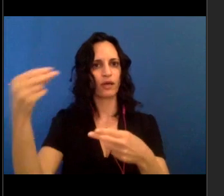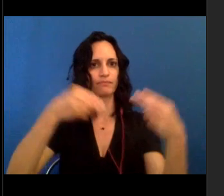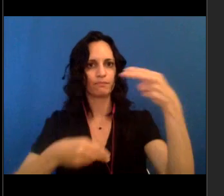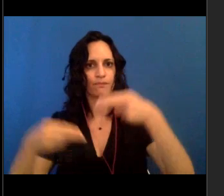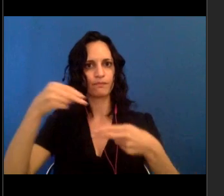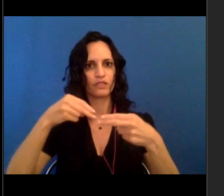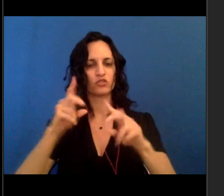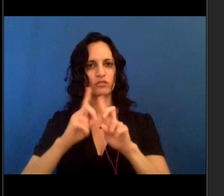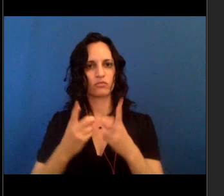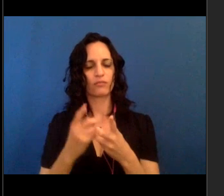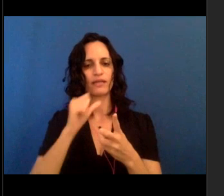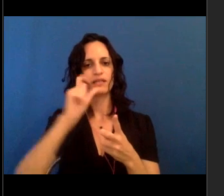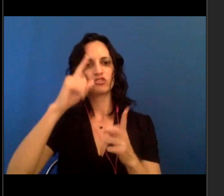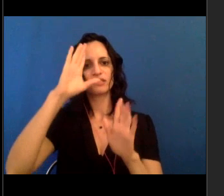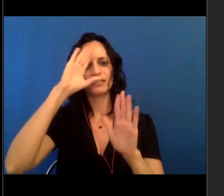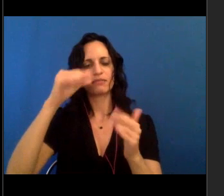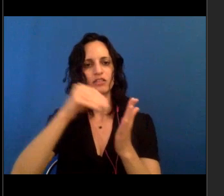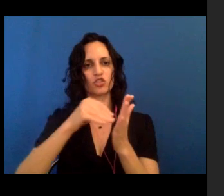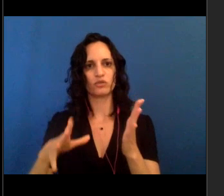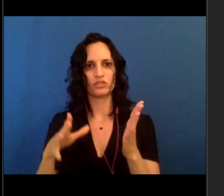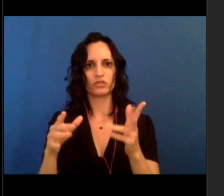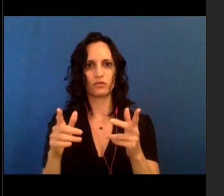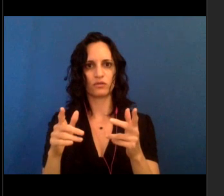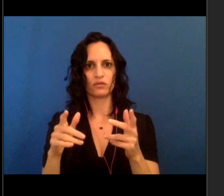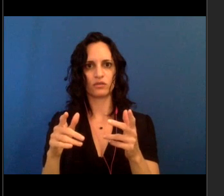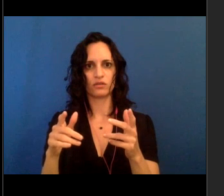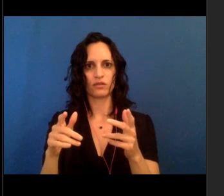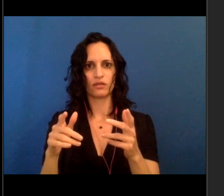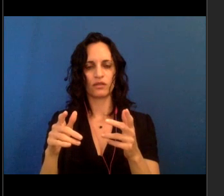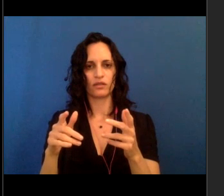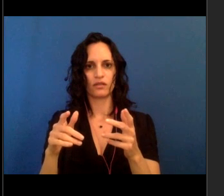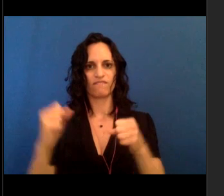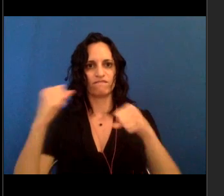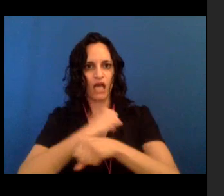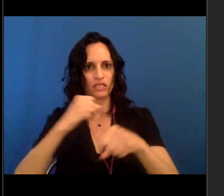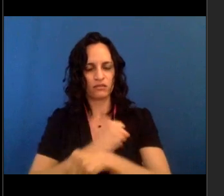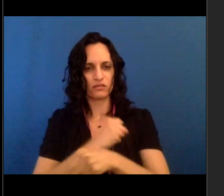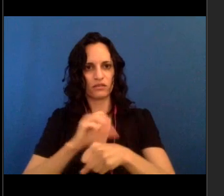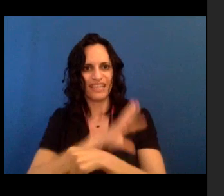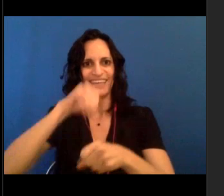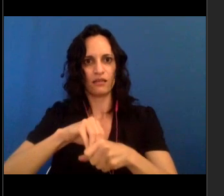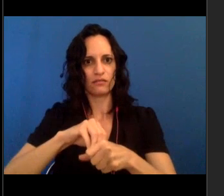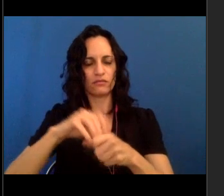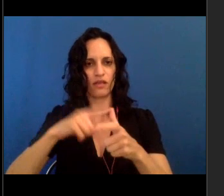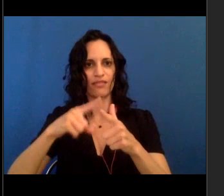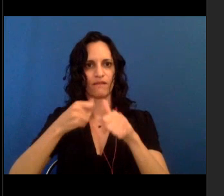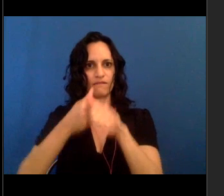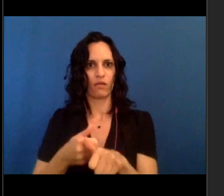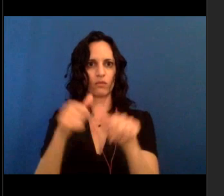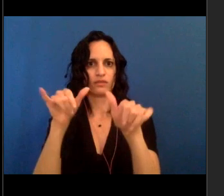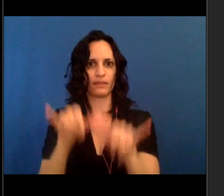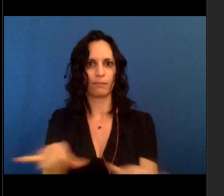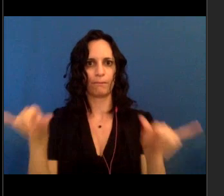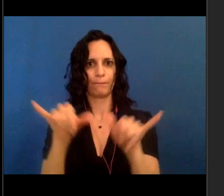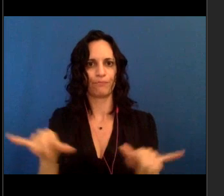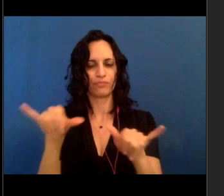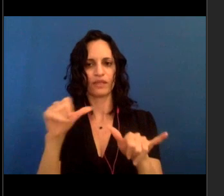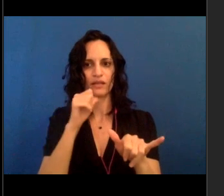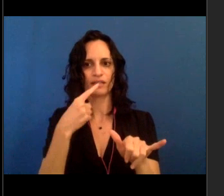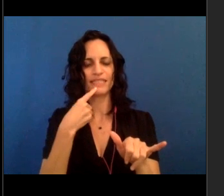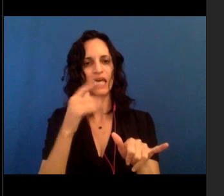students to just sort of fight their way in and do what everyone else is doing, as opposed to saying, no, we're